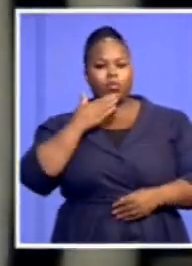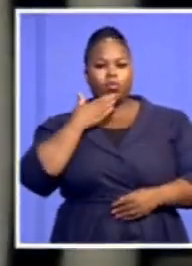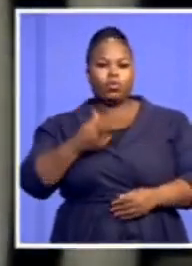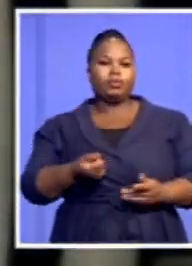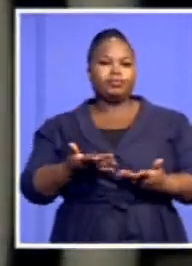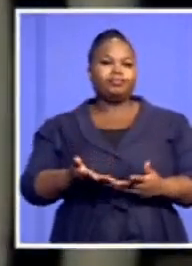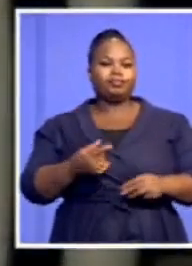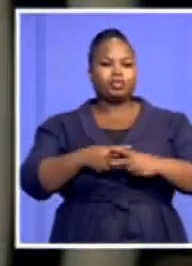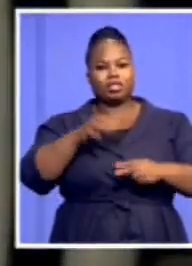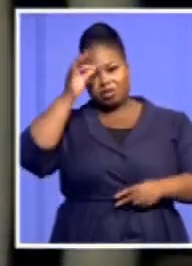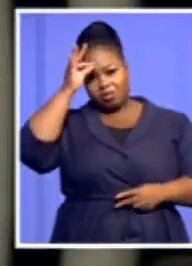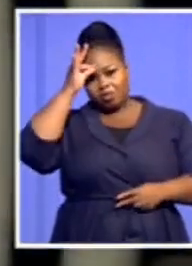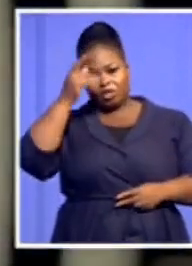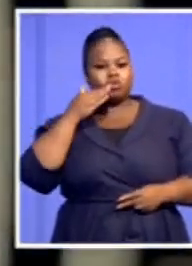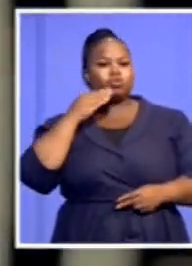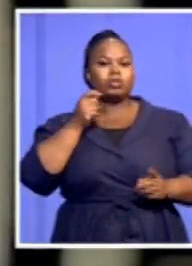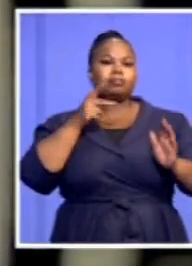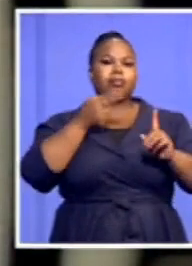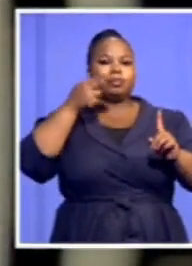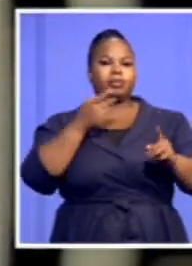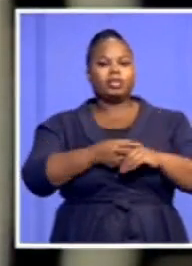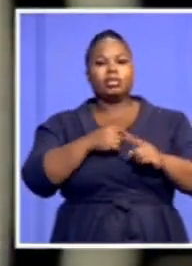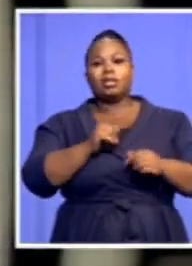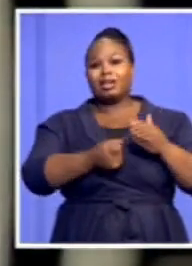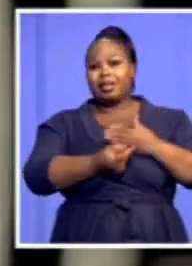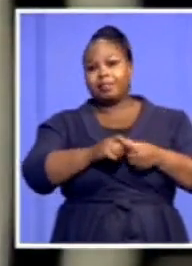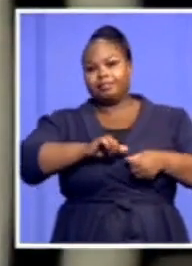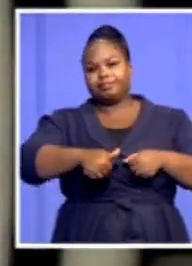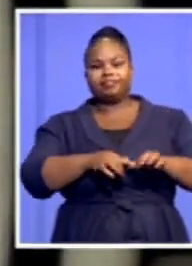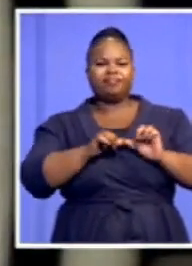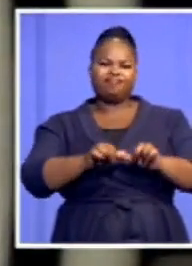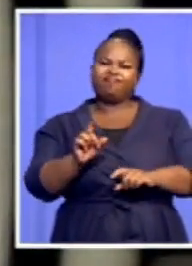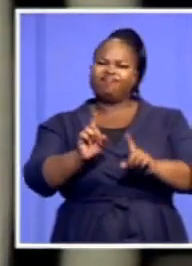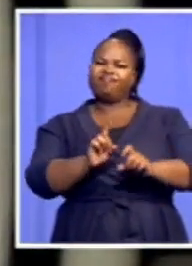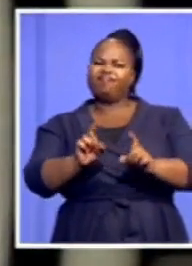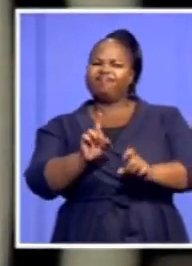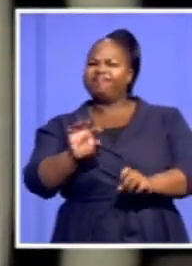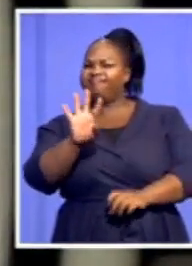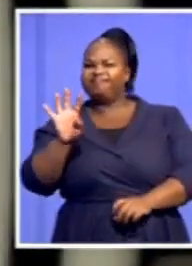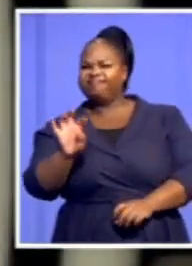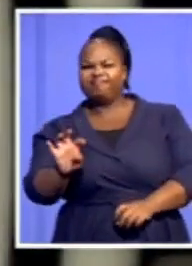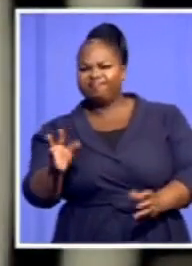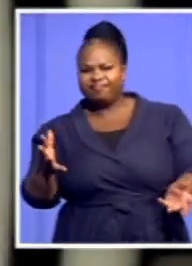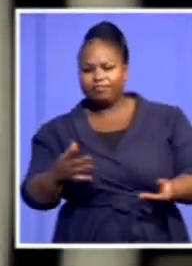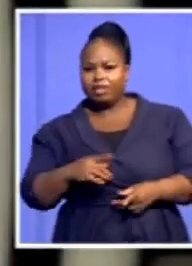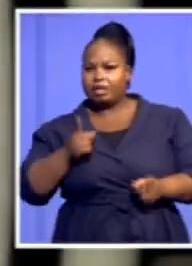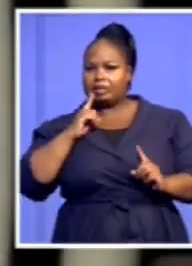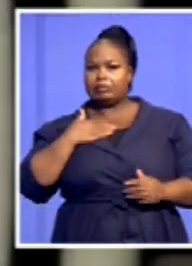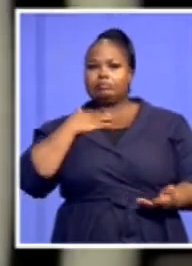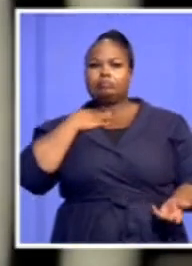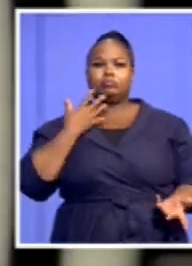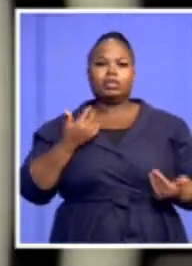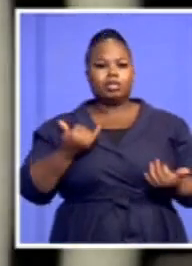an encounter preceding that continues to leave more questions than answers. And while the criminal probe has been put to rest by